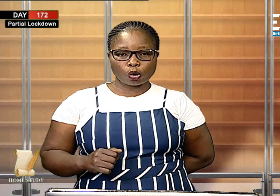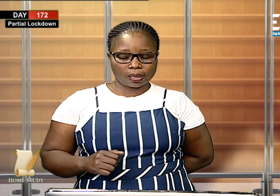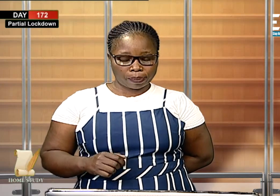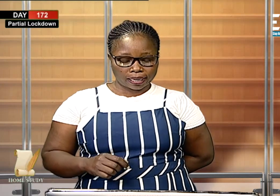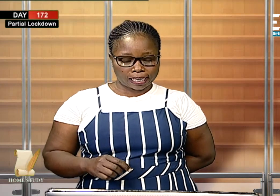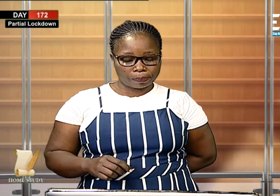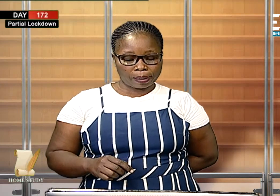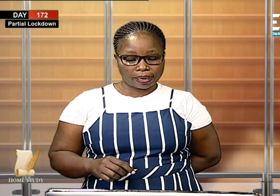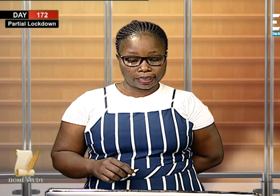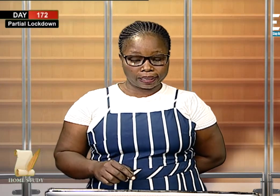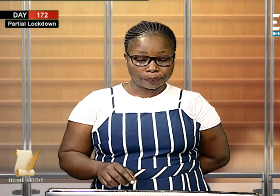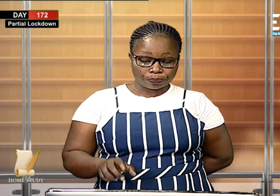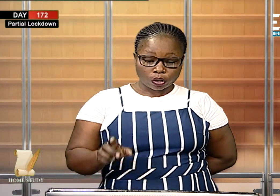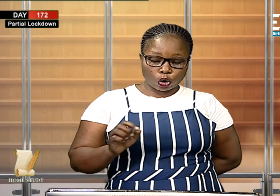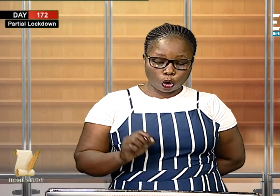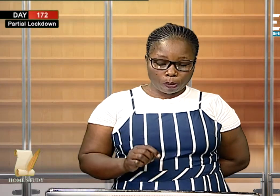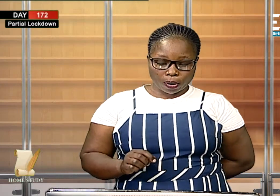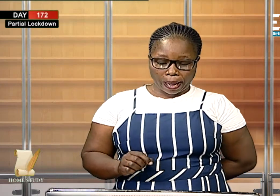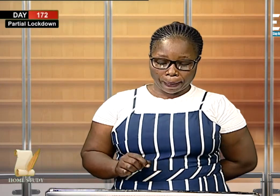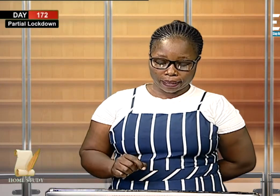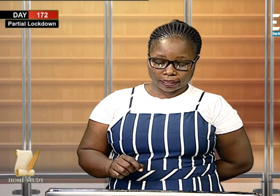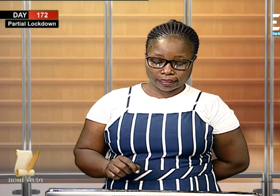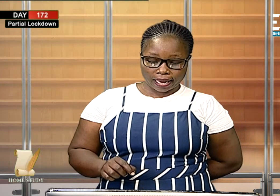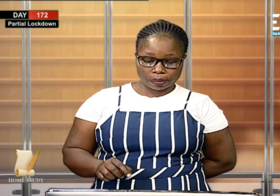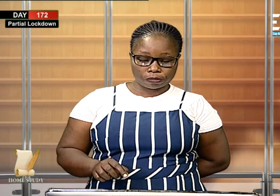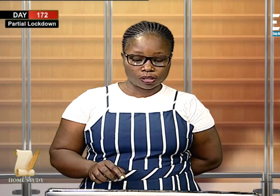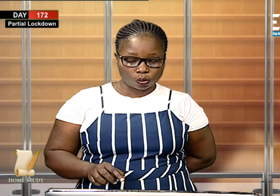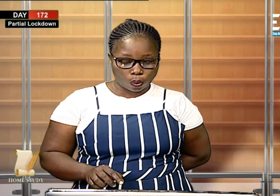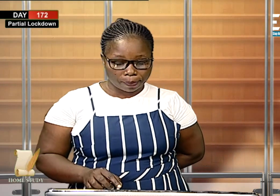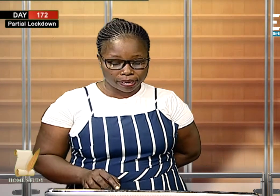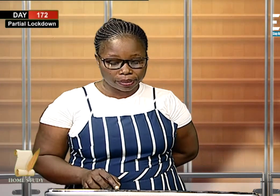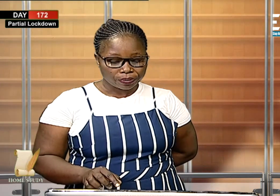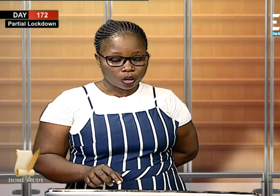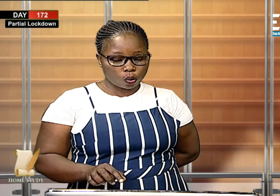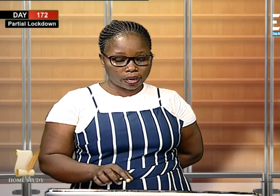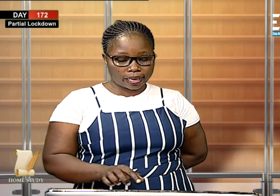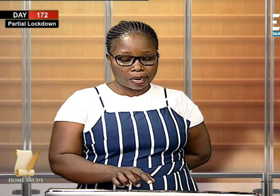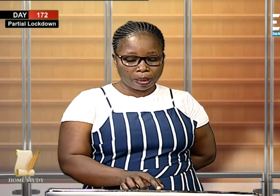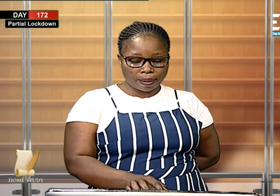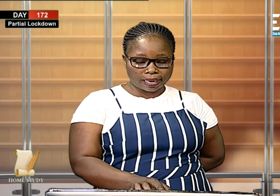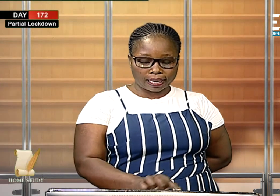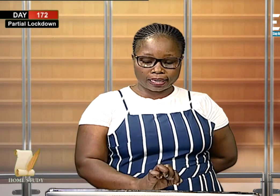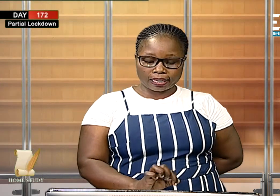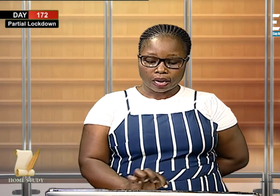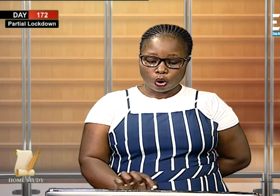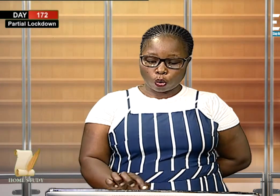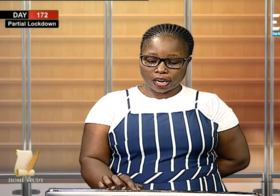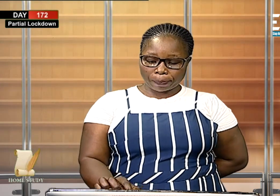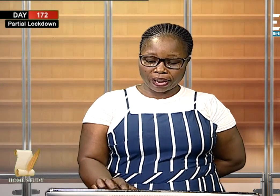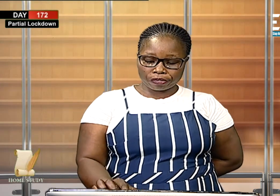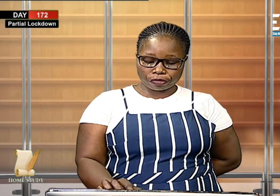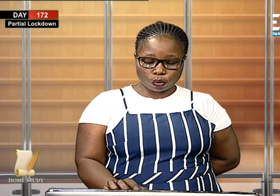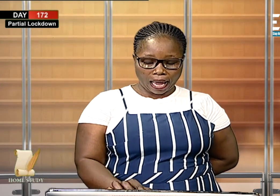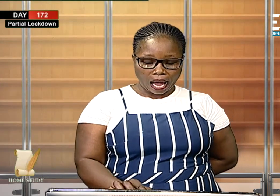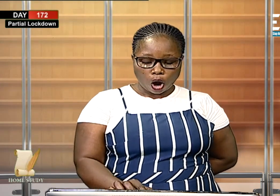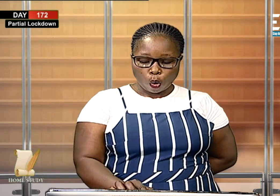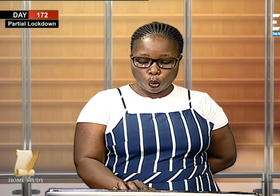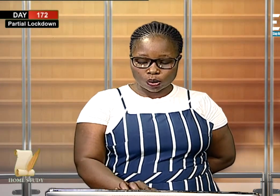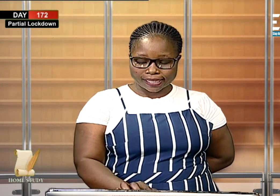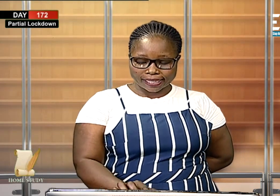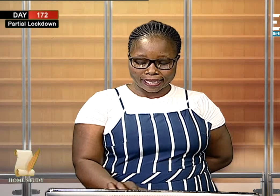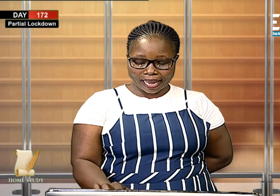lapha kuyolibhala leli phepha leli lokuma kwale phepha lekuqala ke mfundzi wami leli phepha leli